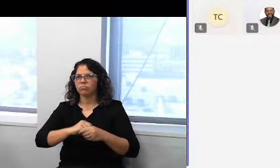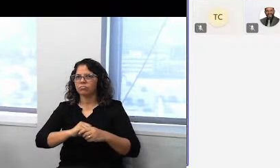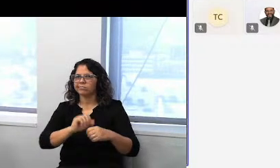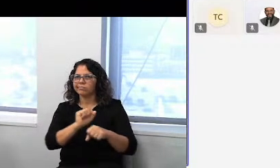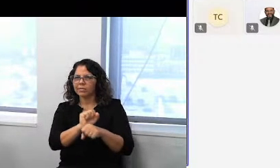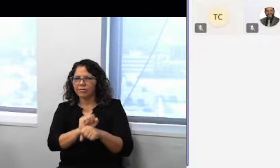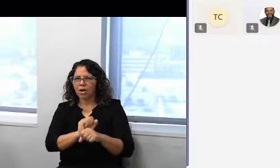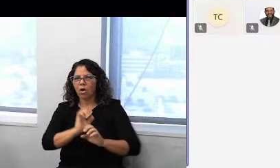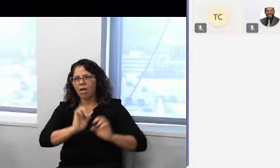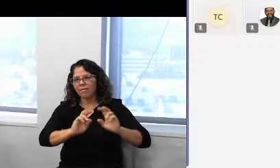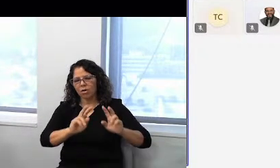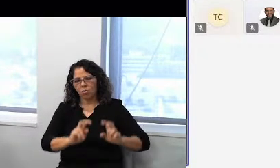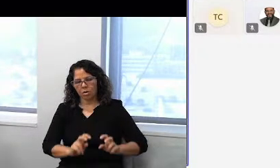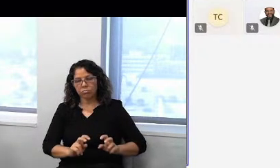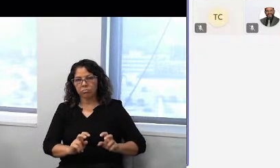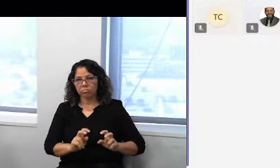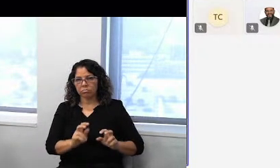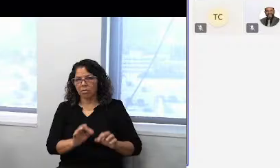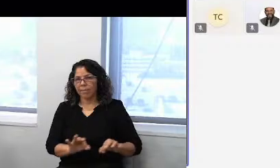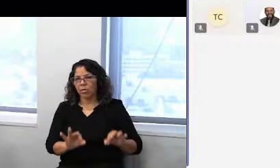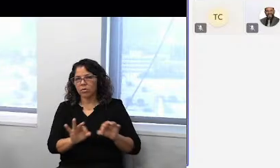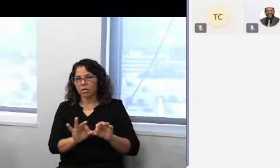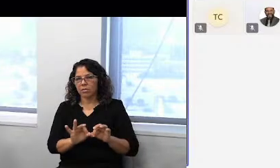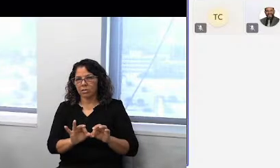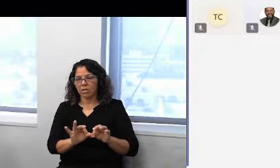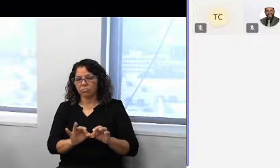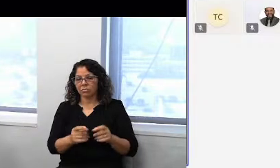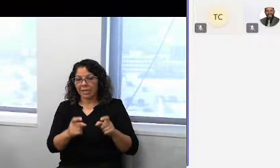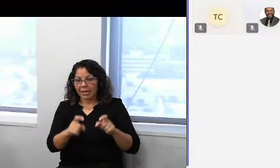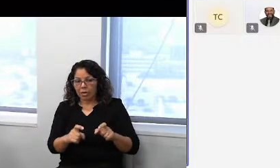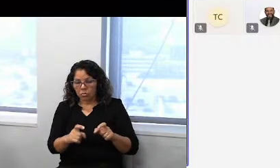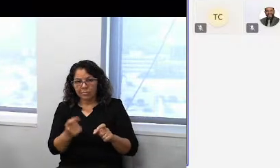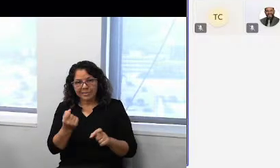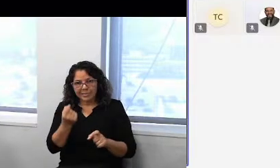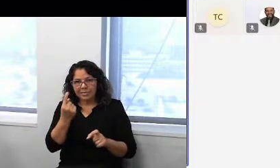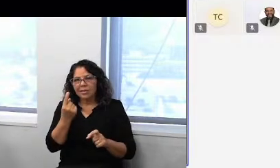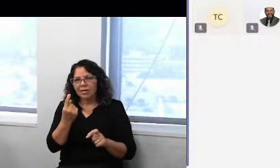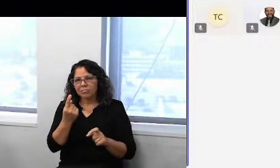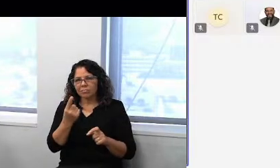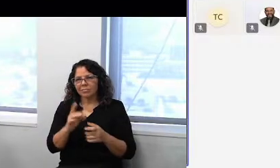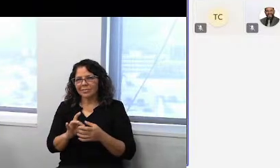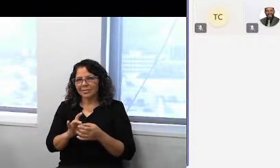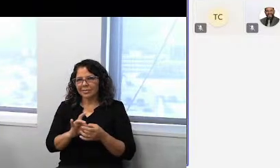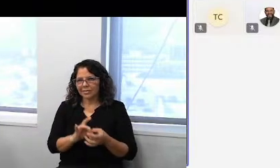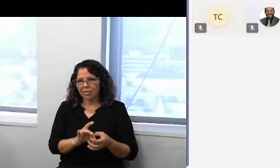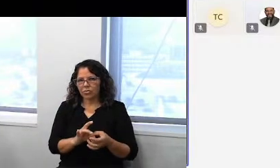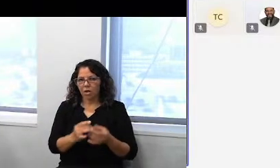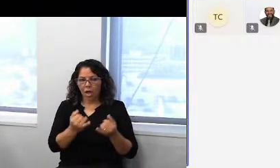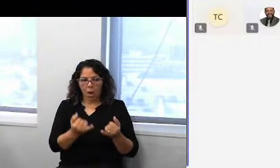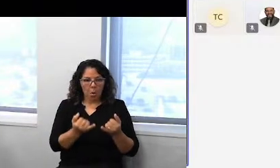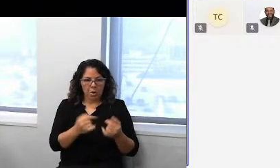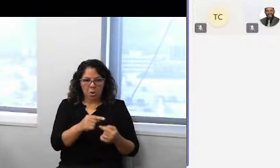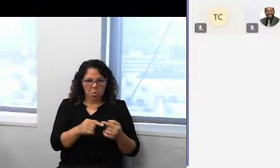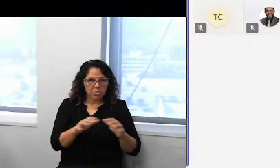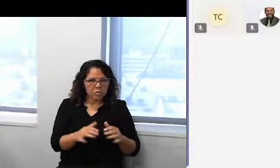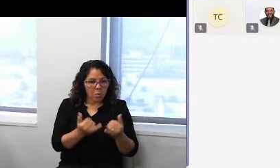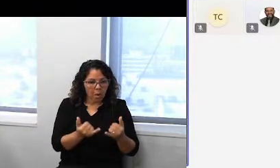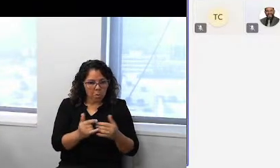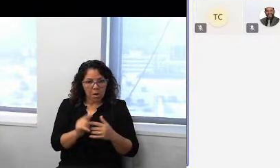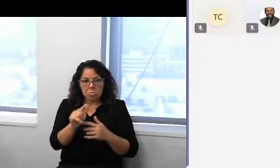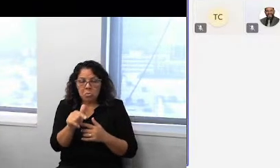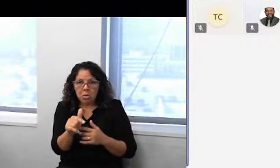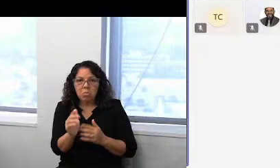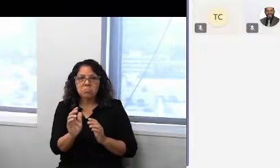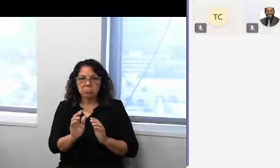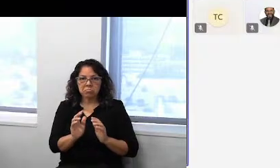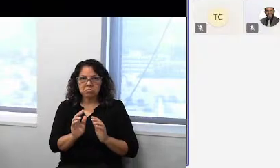risk and the cost associated with doing it now, doing it later. Okay. And if I may add, Please. You